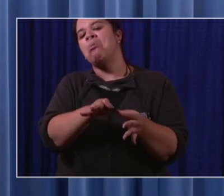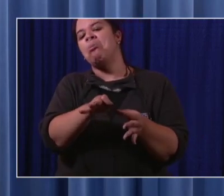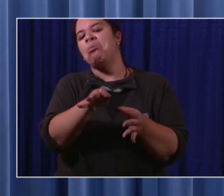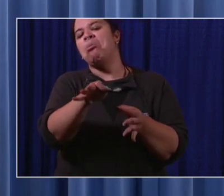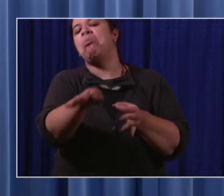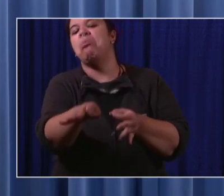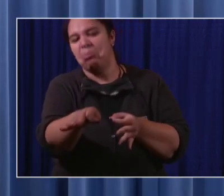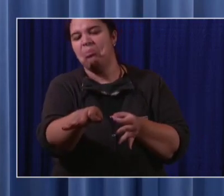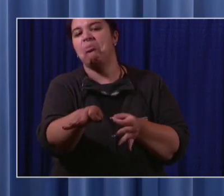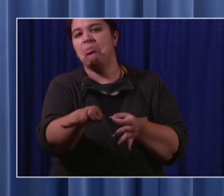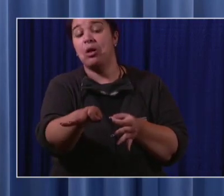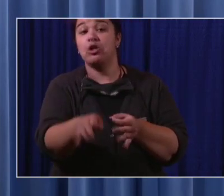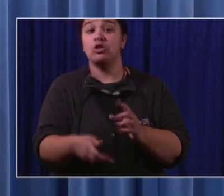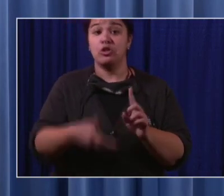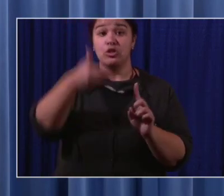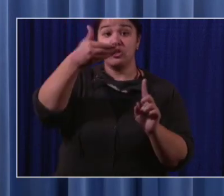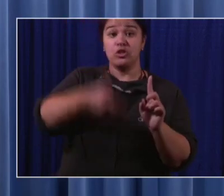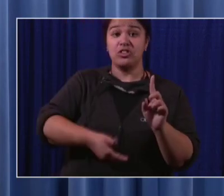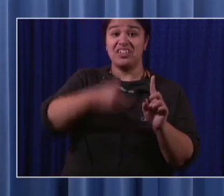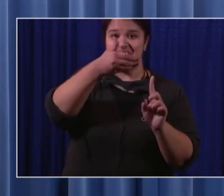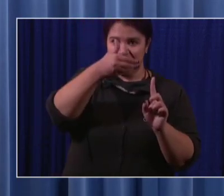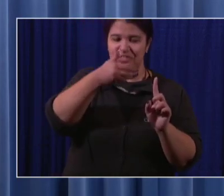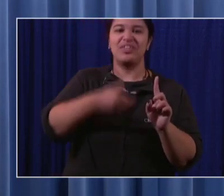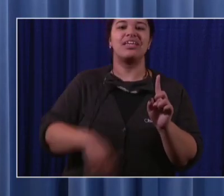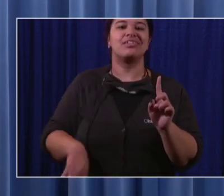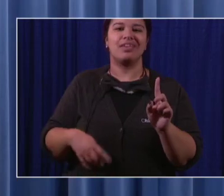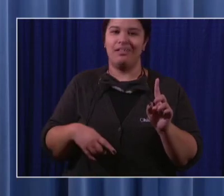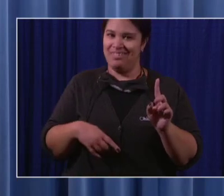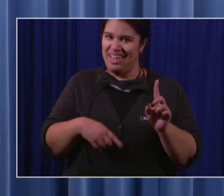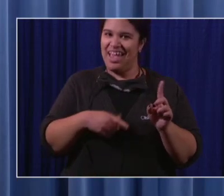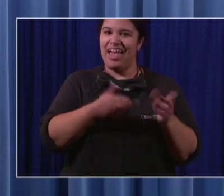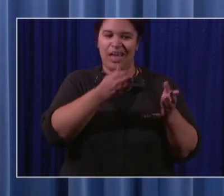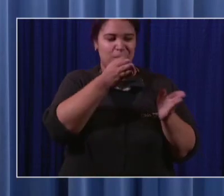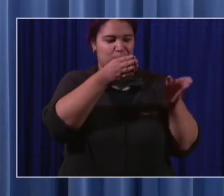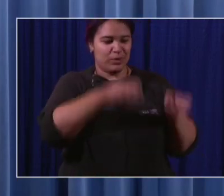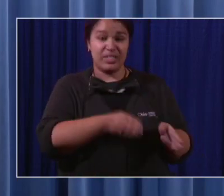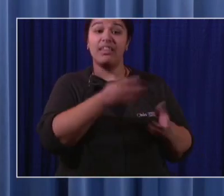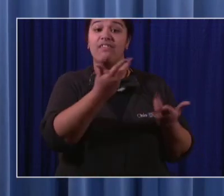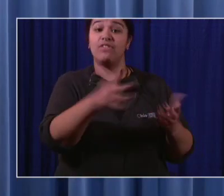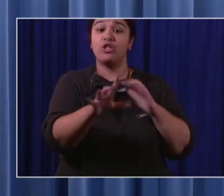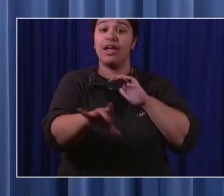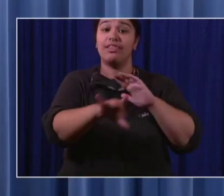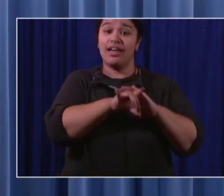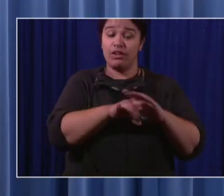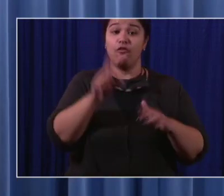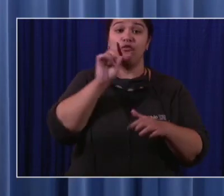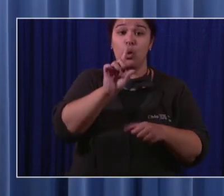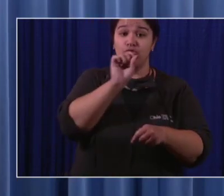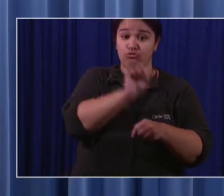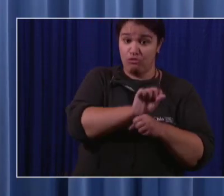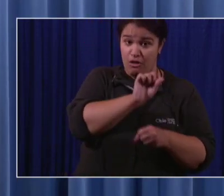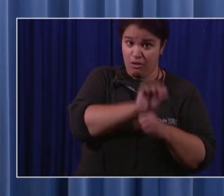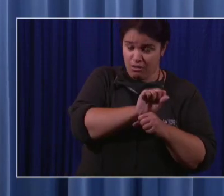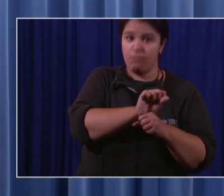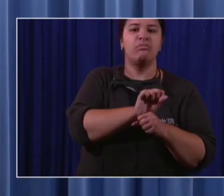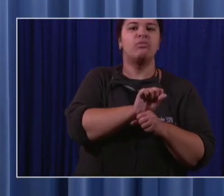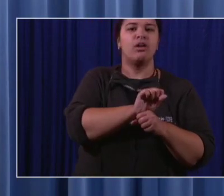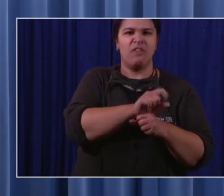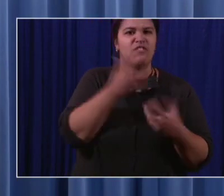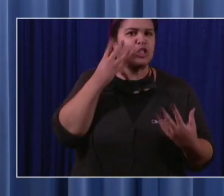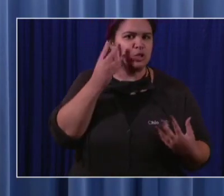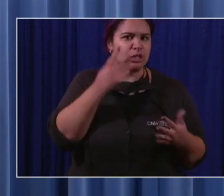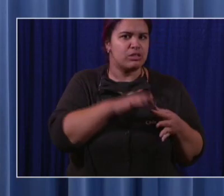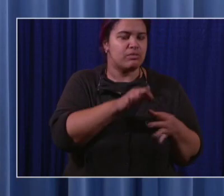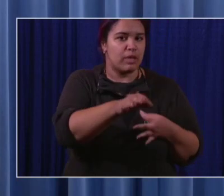executives who has experienced delaying an election. Do you believe, at least in Ohio, that a safe and secure election can be held on